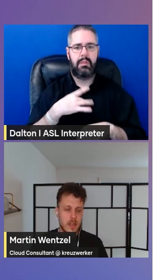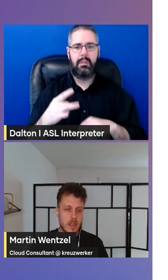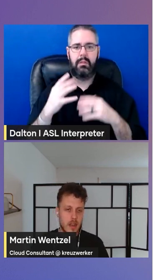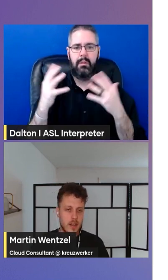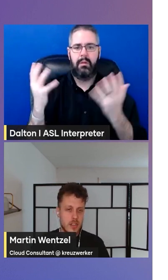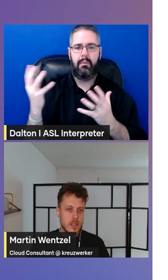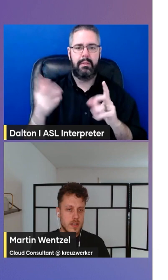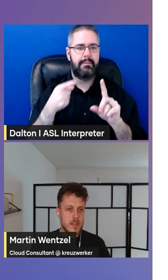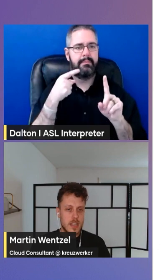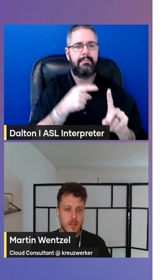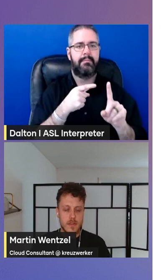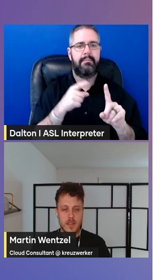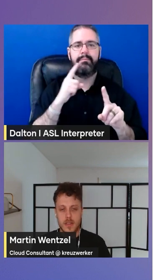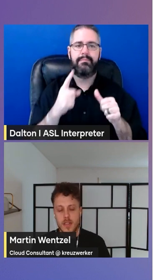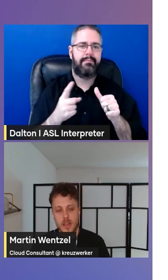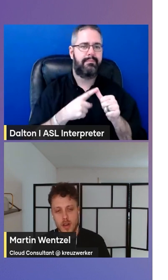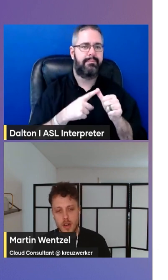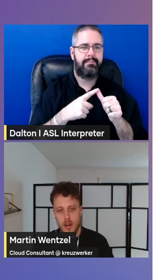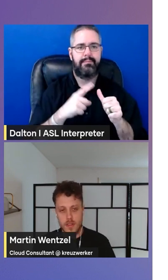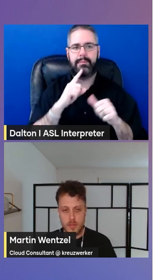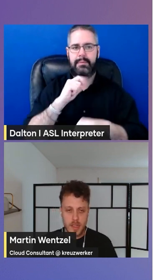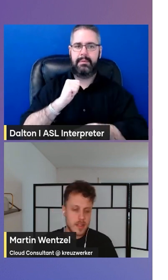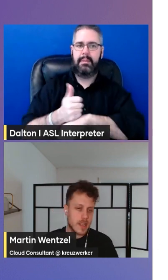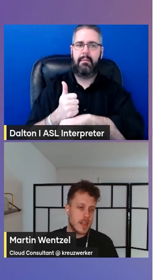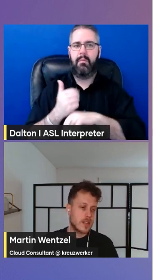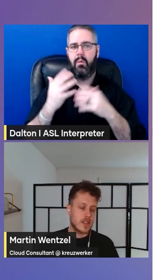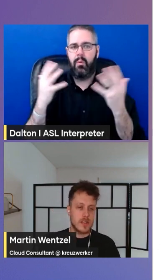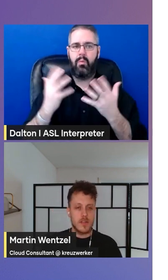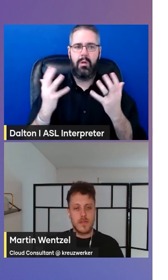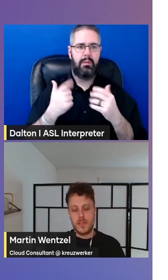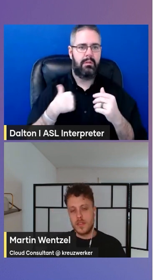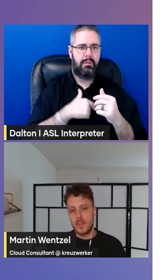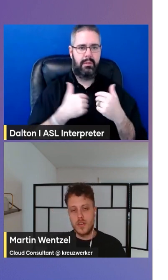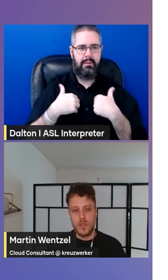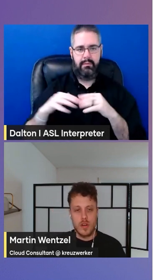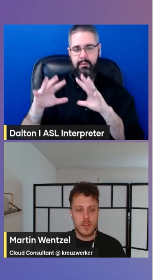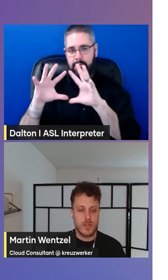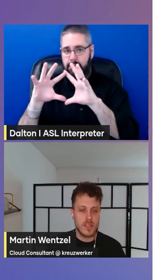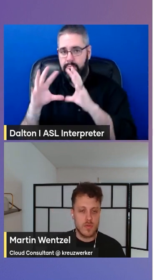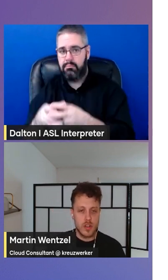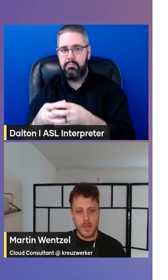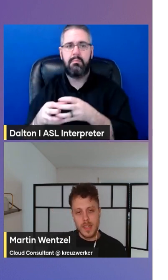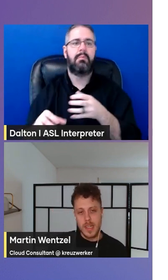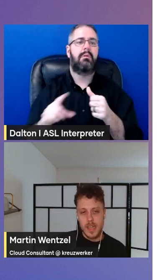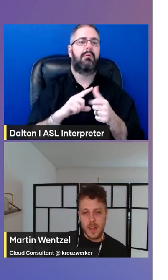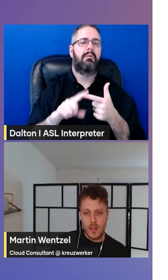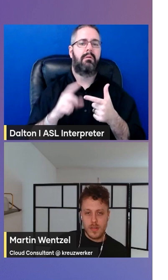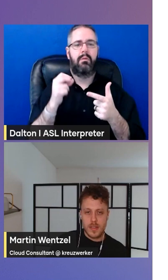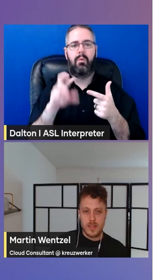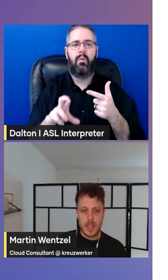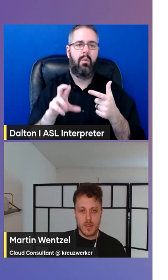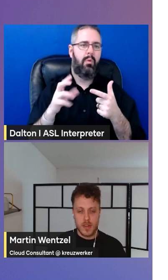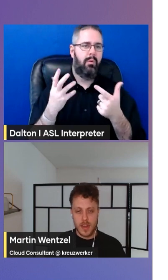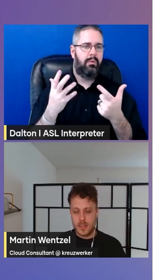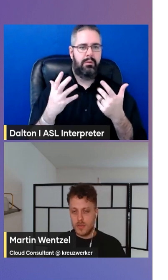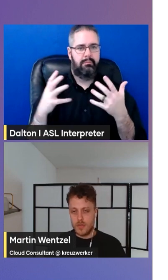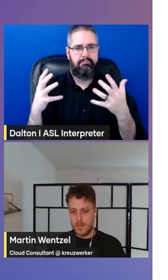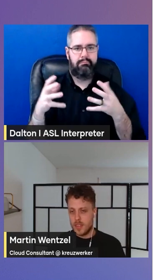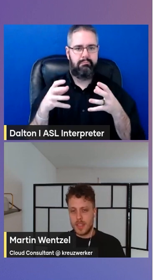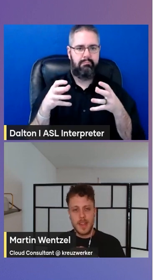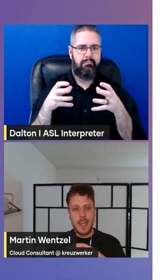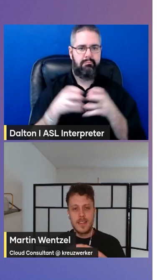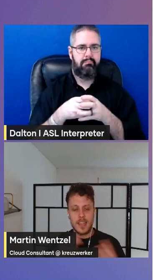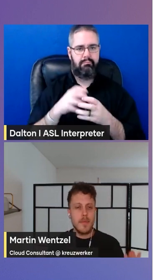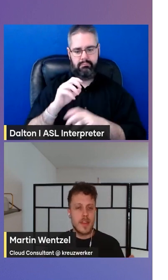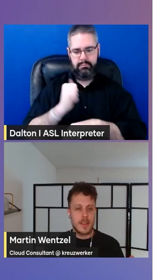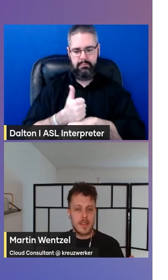an initial setup of a Kubernetes cluster or of a Docker Swarm, those setup containers to